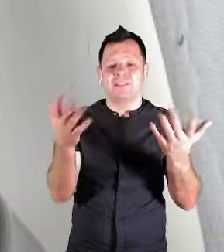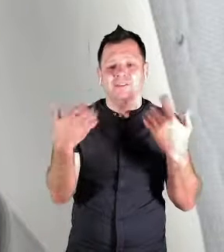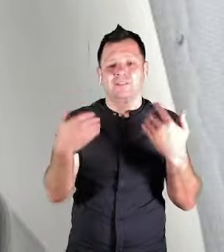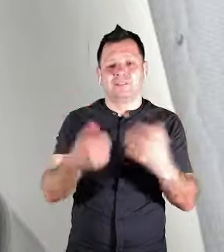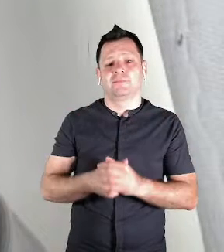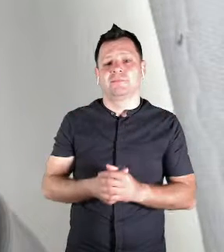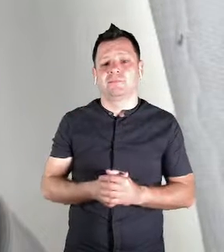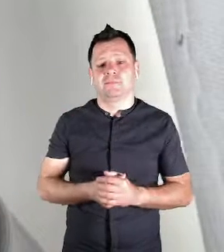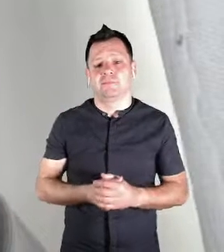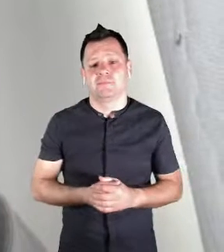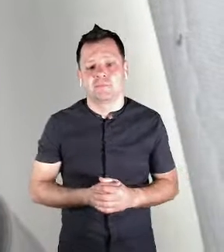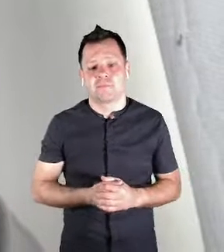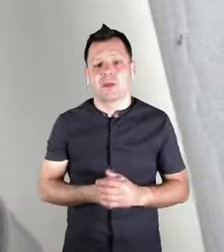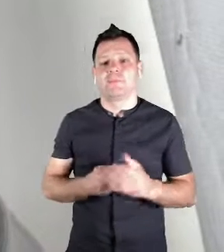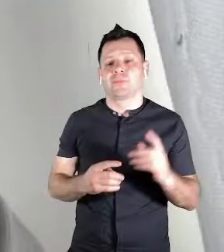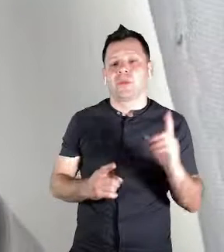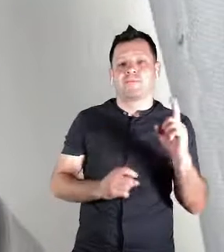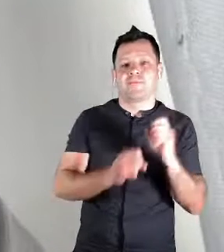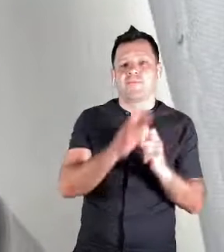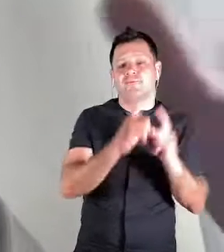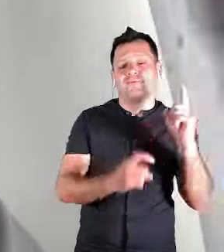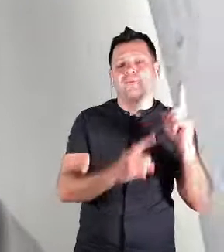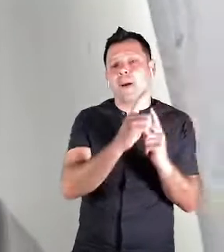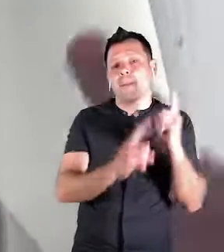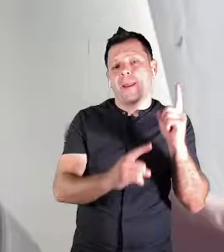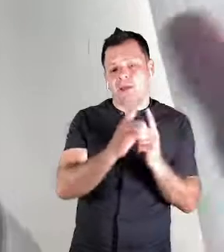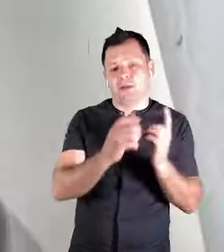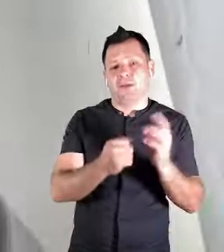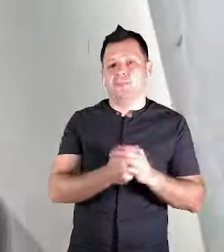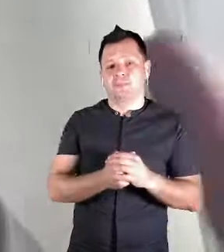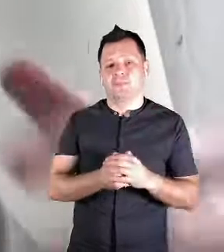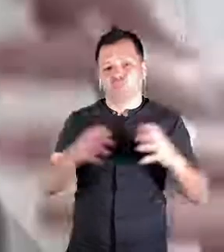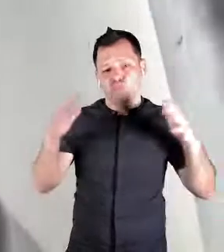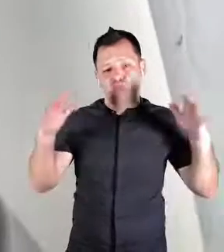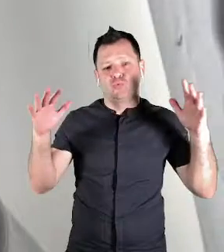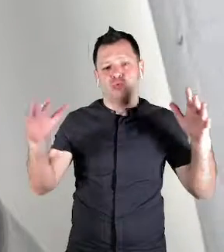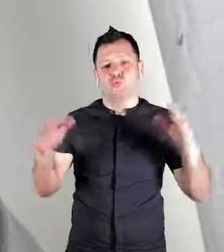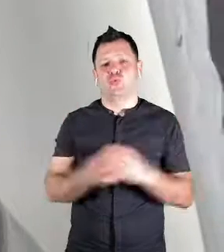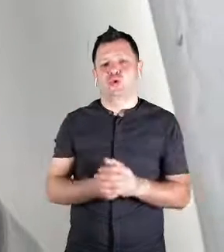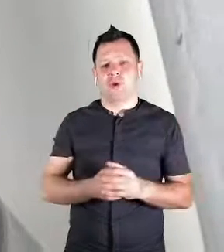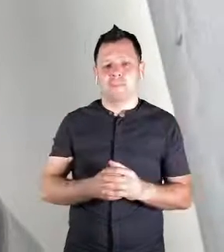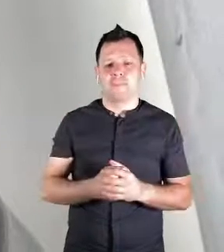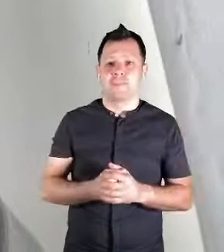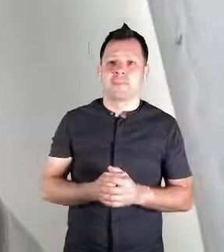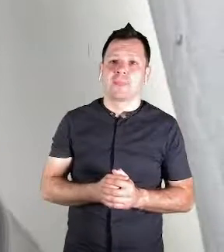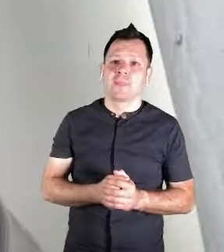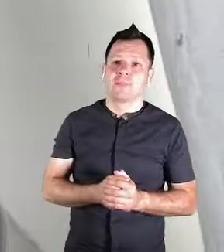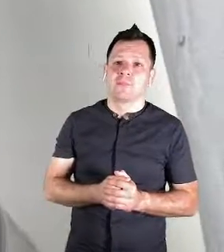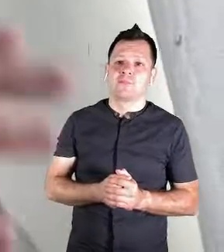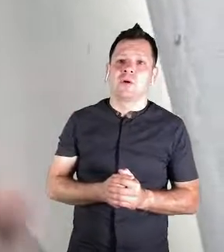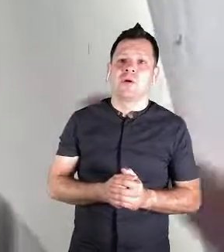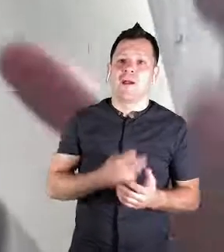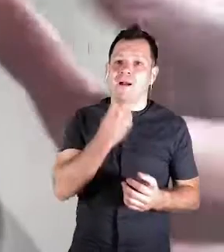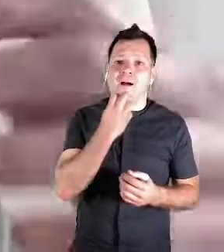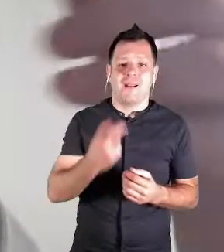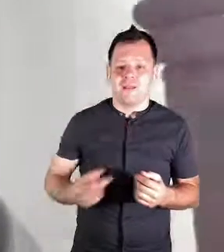etc., because you have access there to power, water power from the big